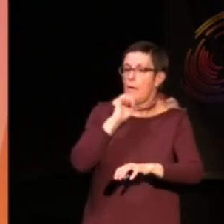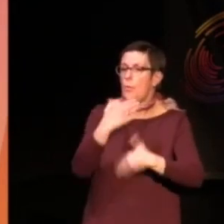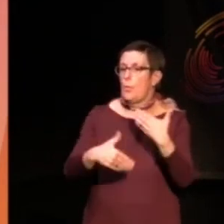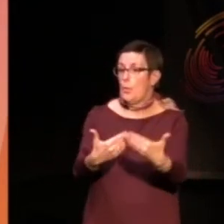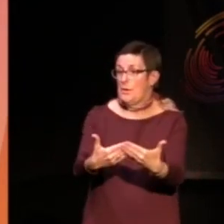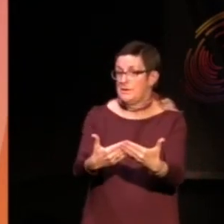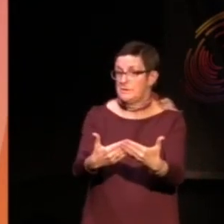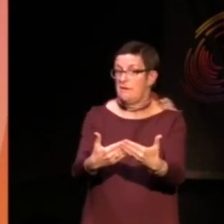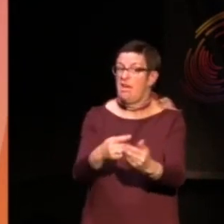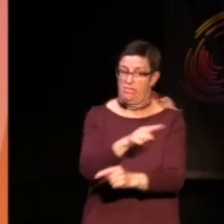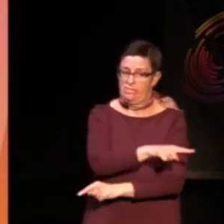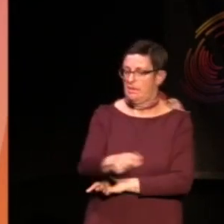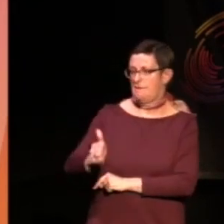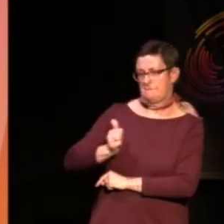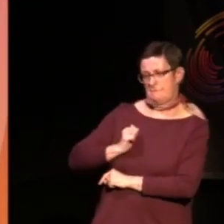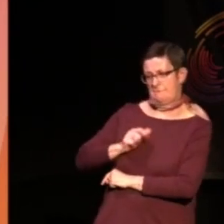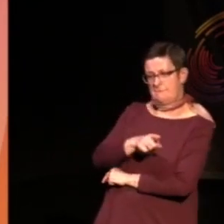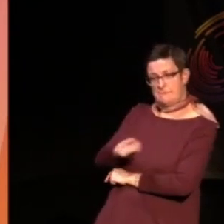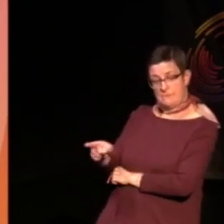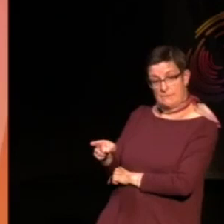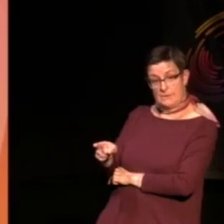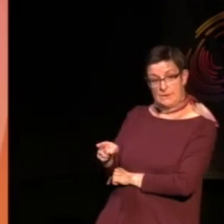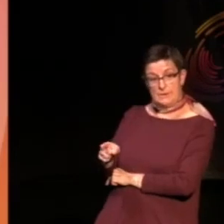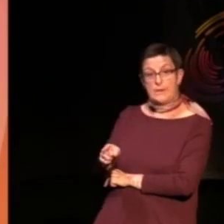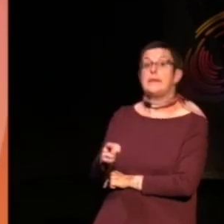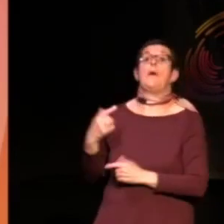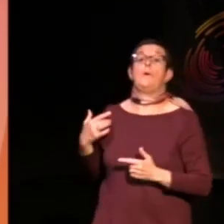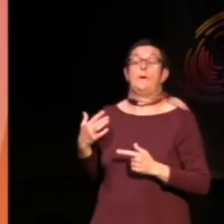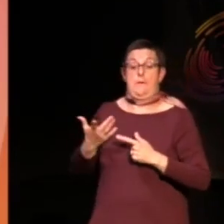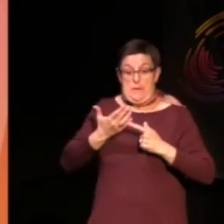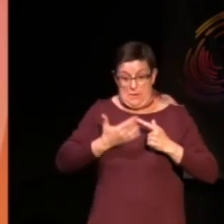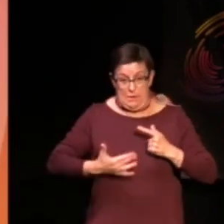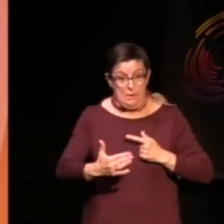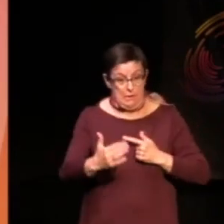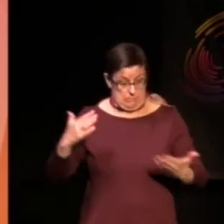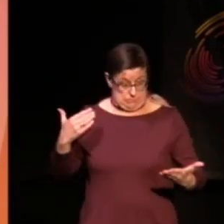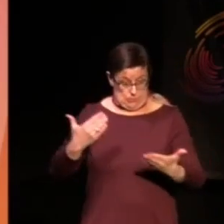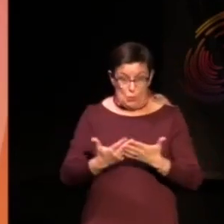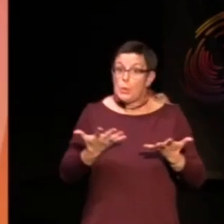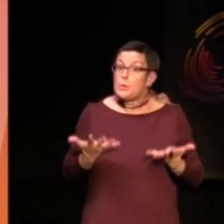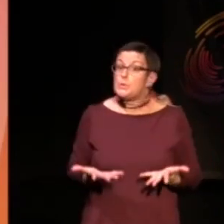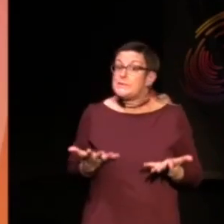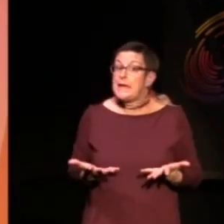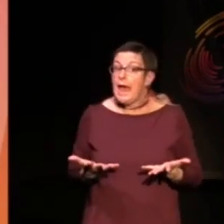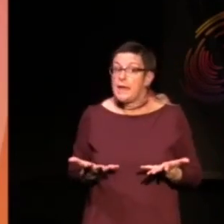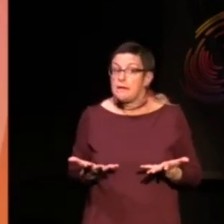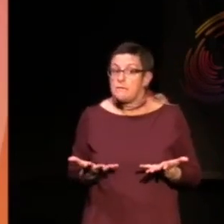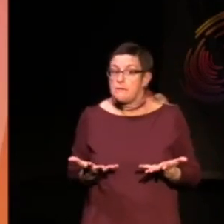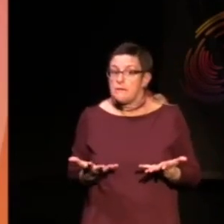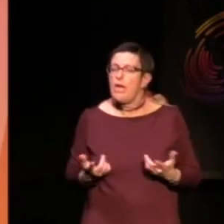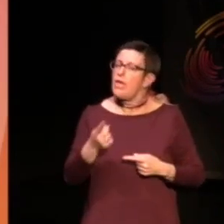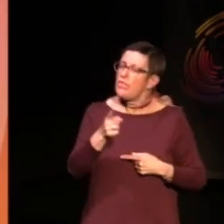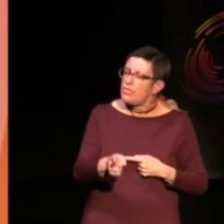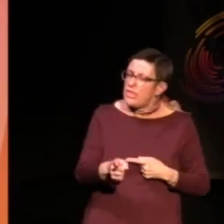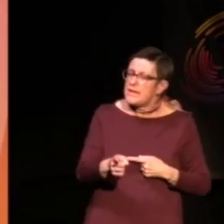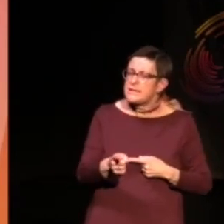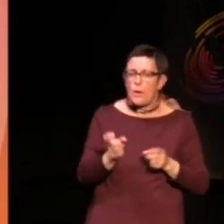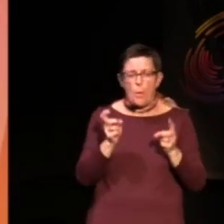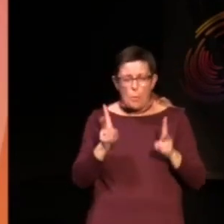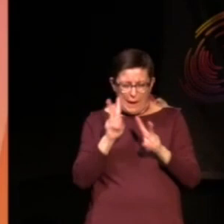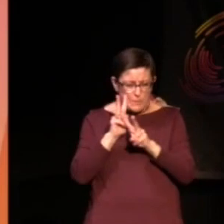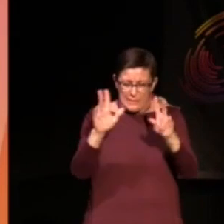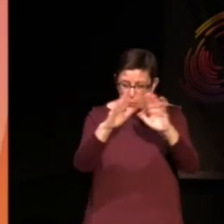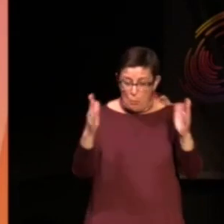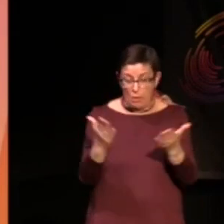the expectation. Now, fast forward. Today, this dualistic way of seeing the world is shattered to